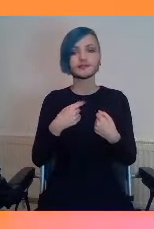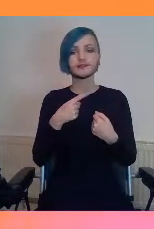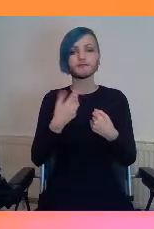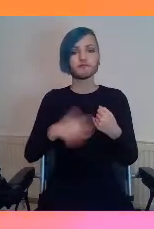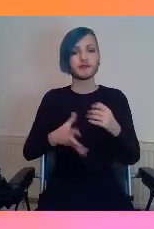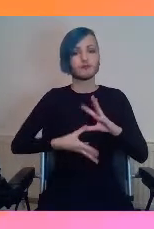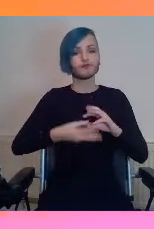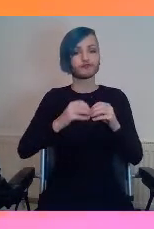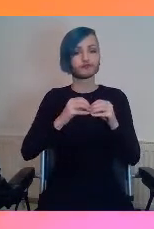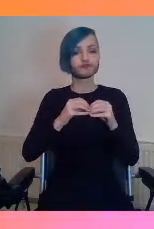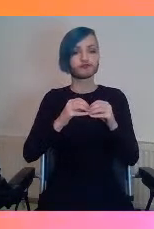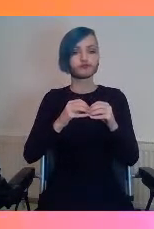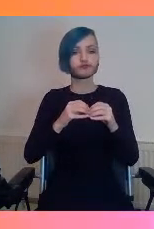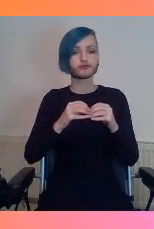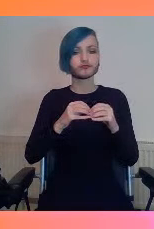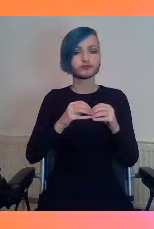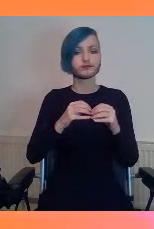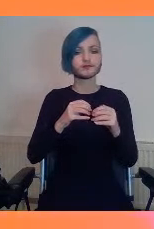by